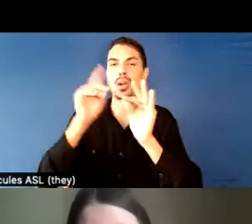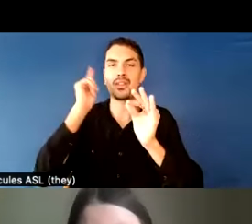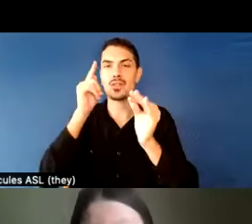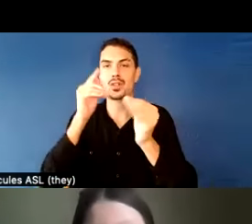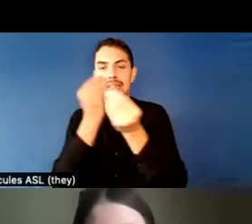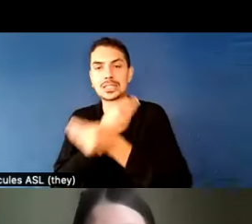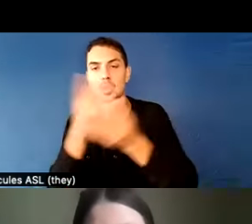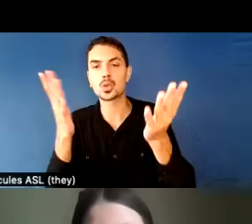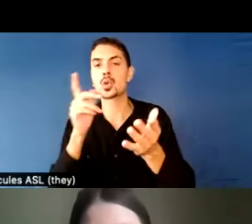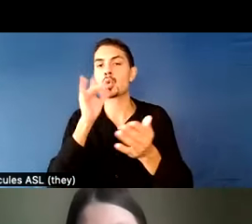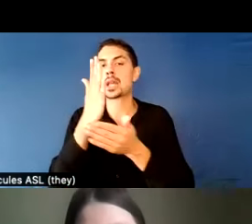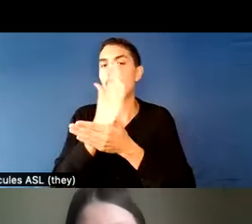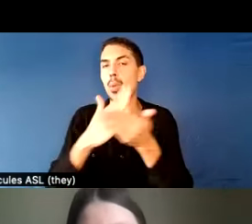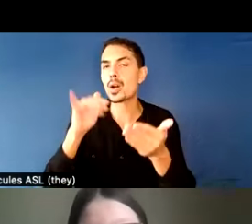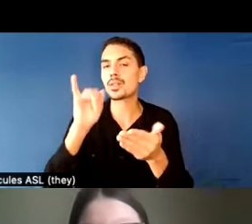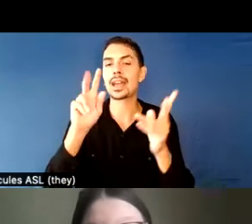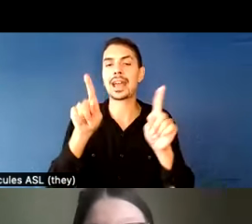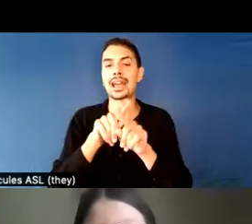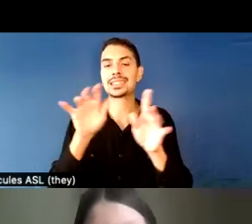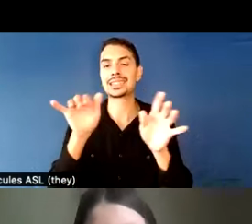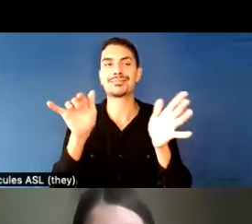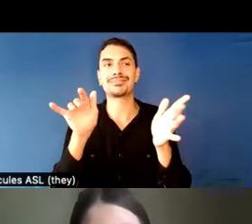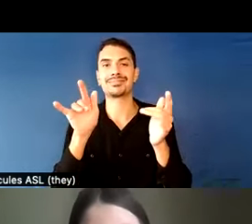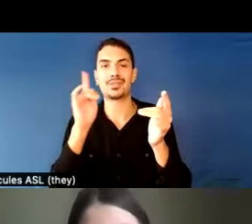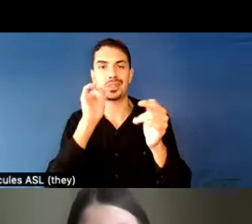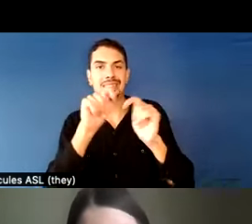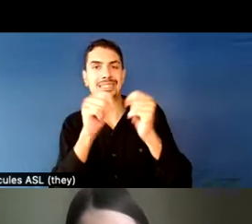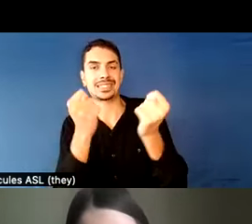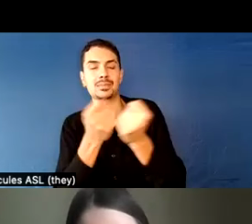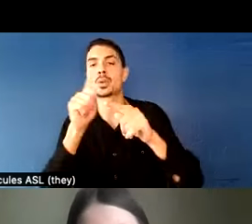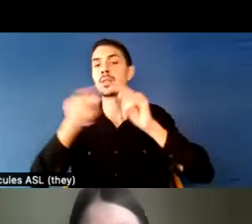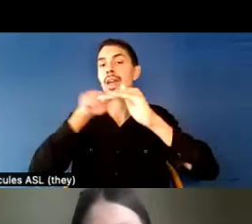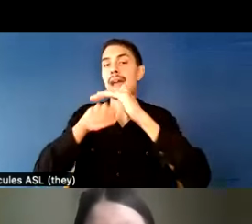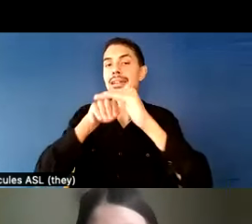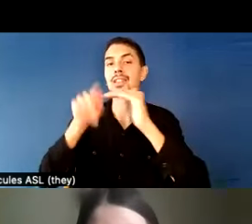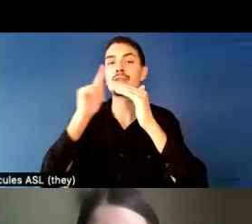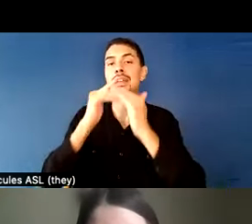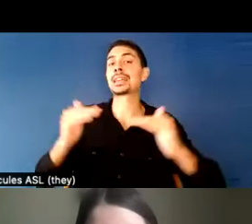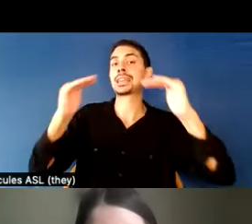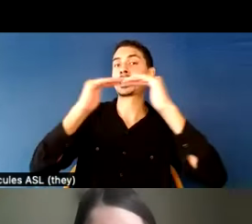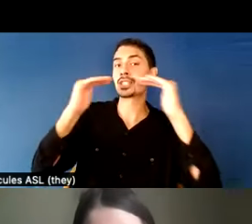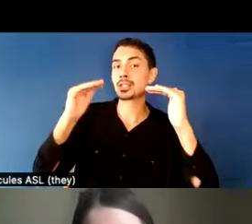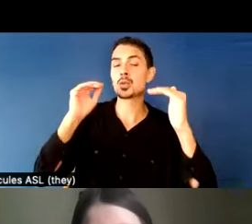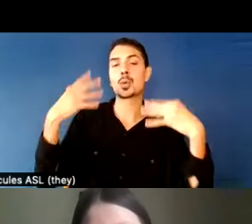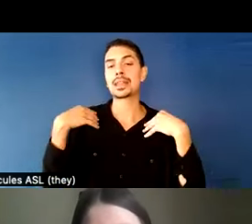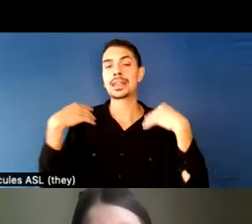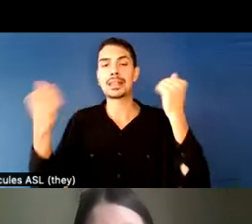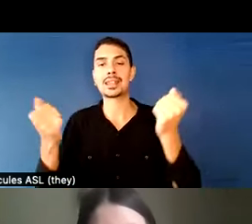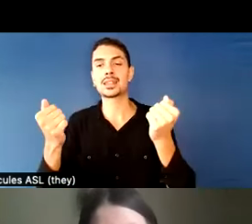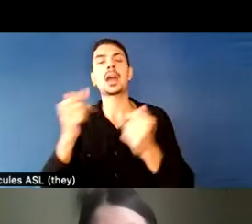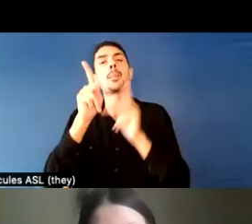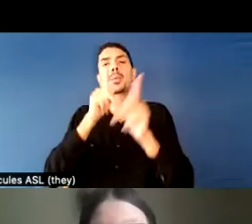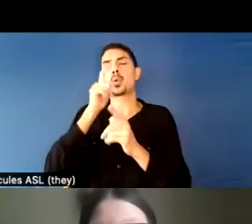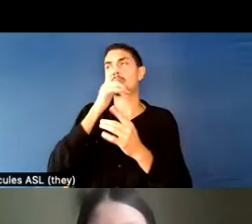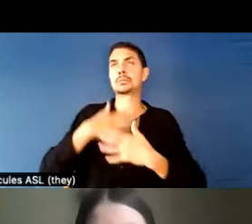a part of it at the same point. Or different accesses to healing or justice. So both who people go to talk about